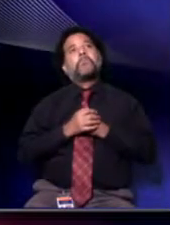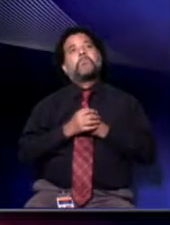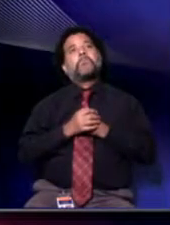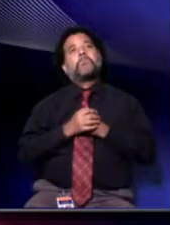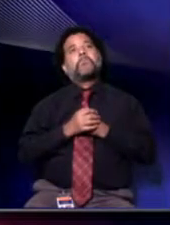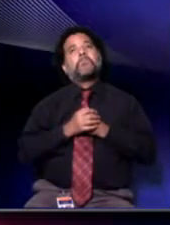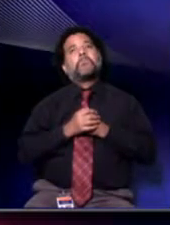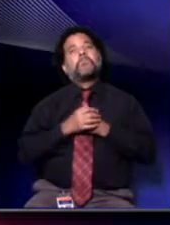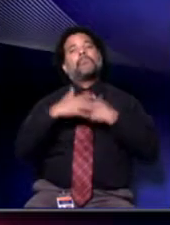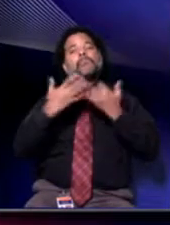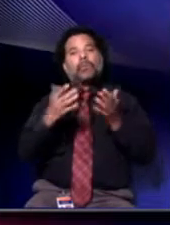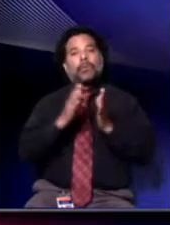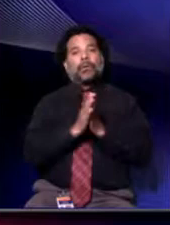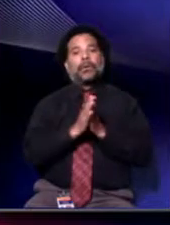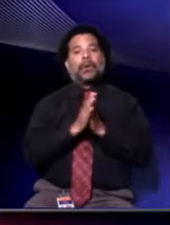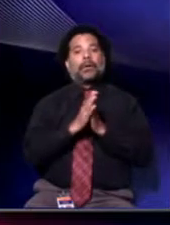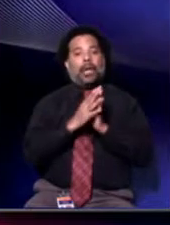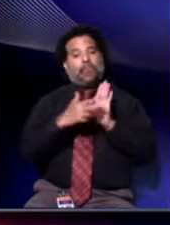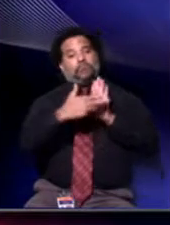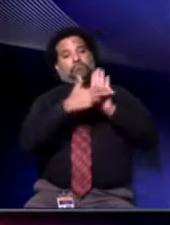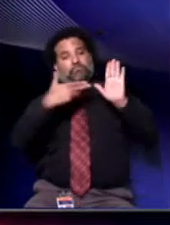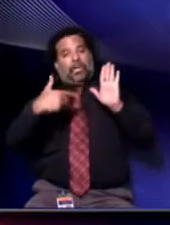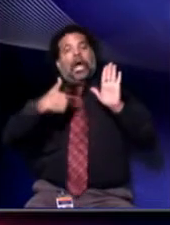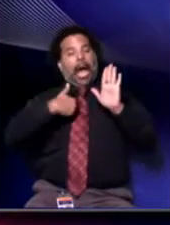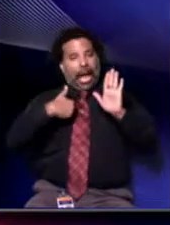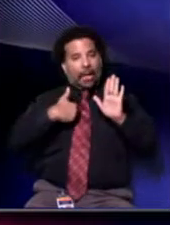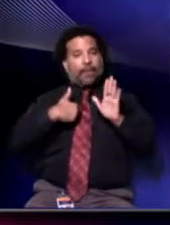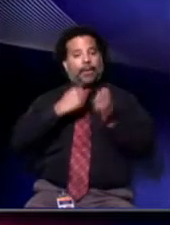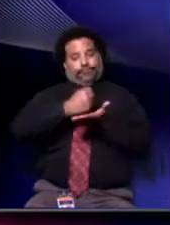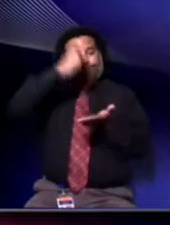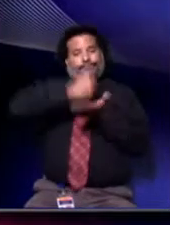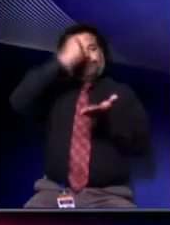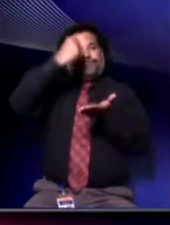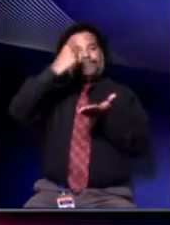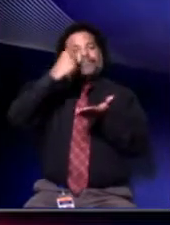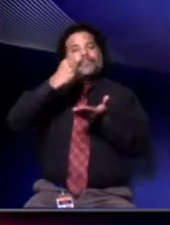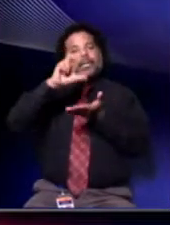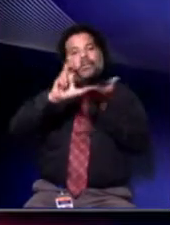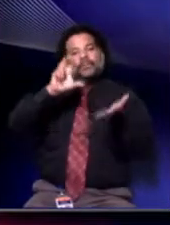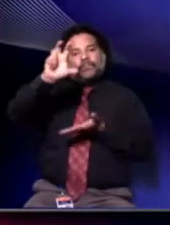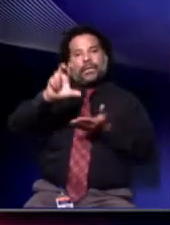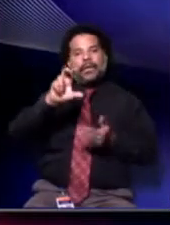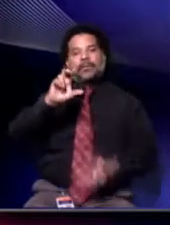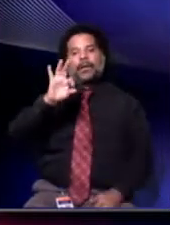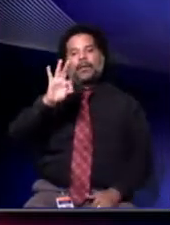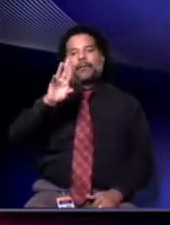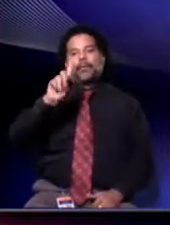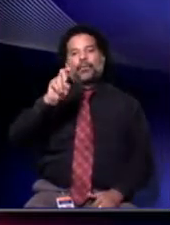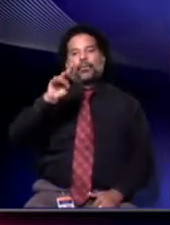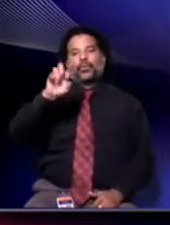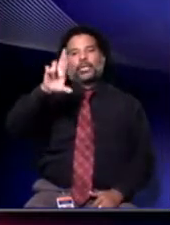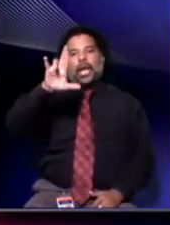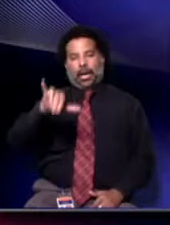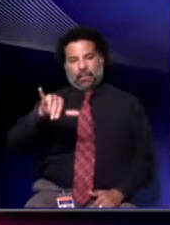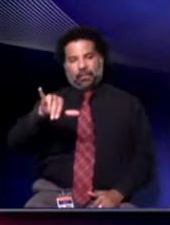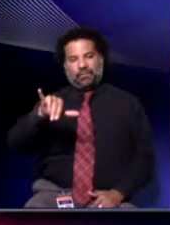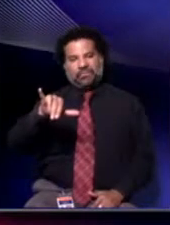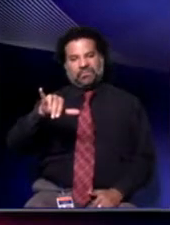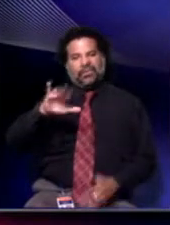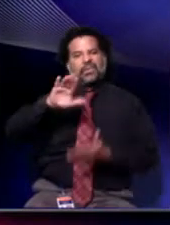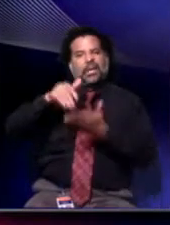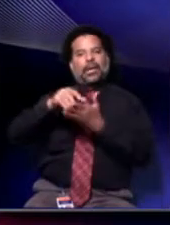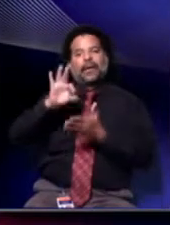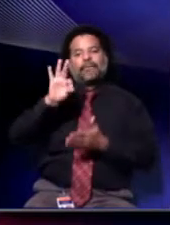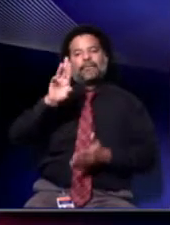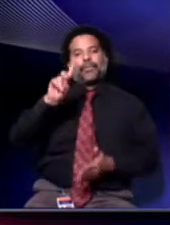designations, I am an accredited investment fiduciary, which is a designation granted by the Center for Fiduciary